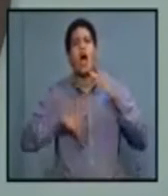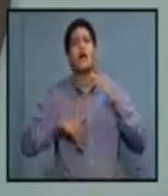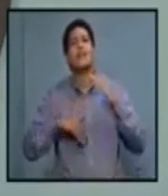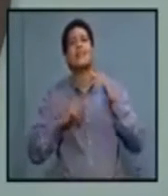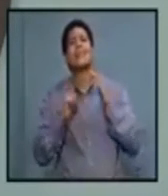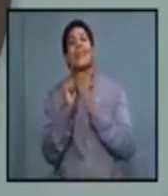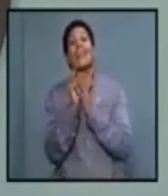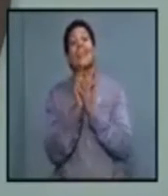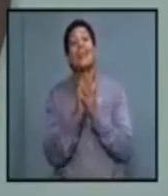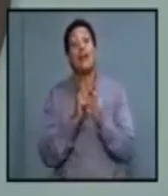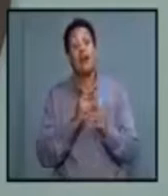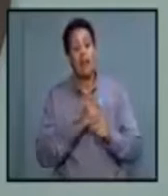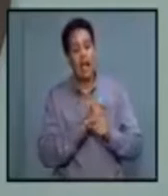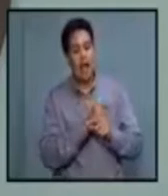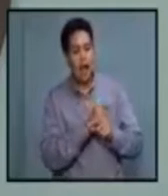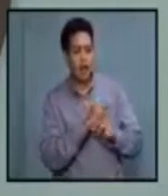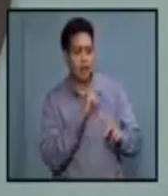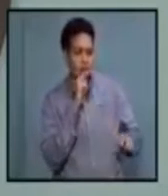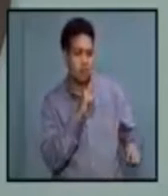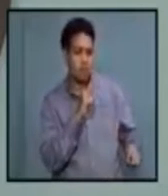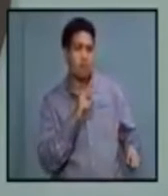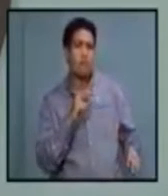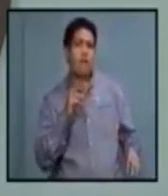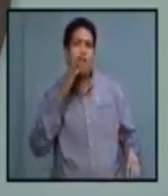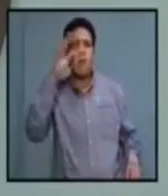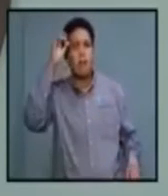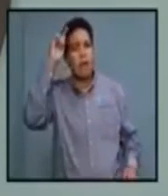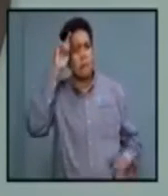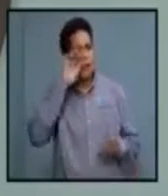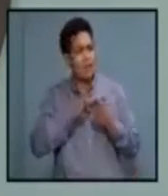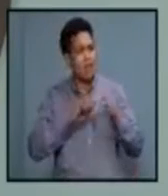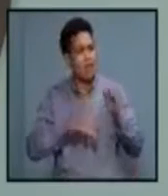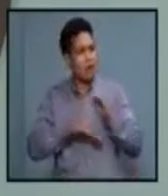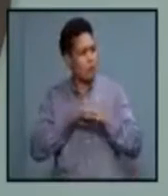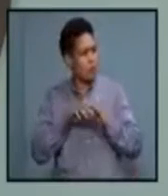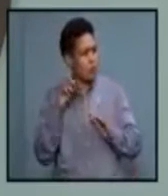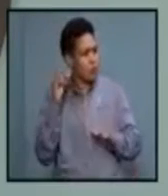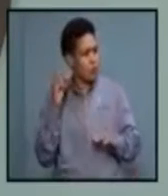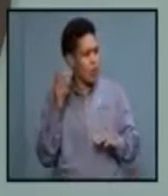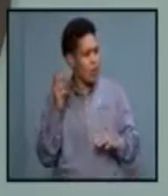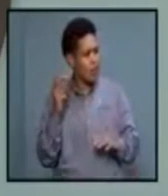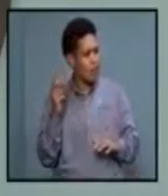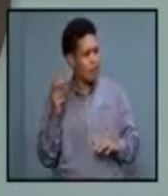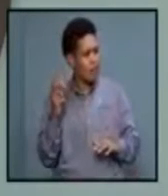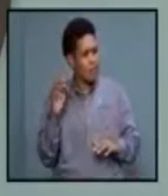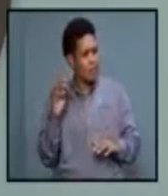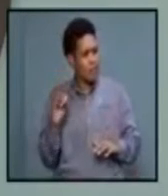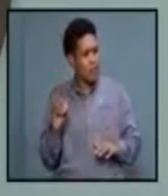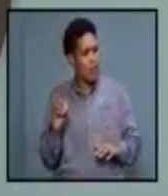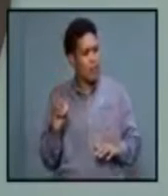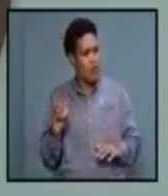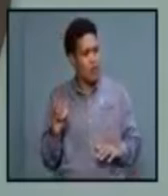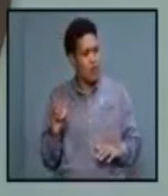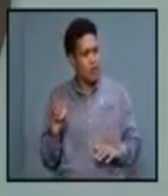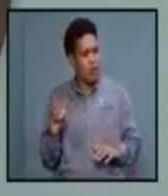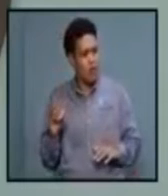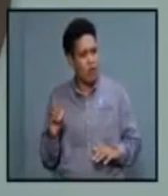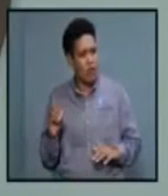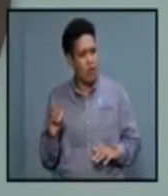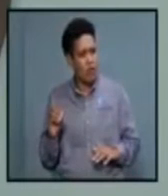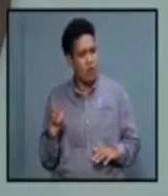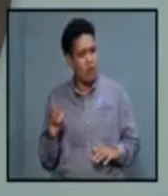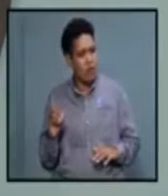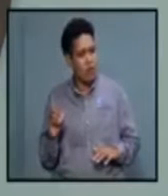of a parent, and I believe the age is up to 12 years old, CMO, if my recollection of it, to